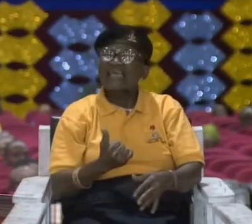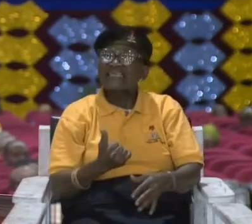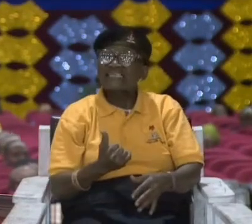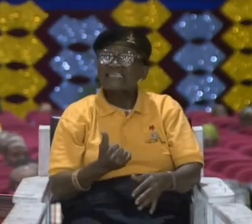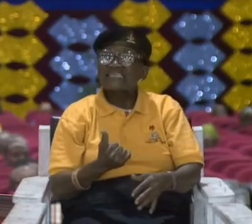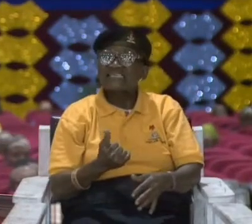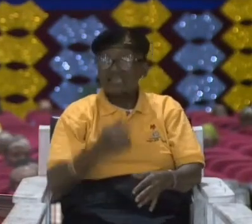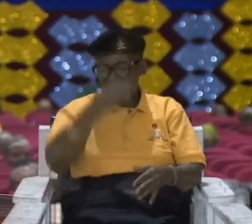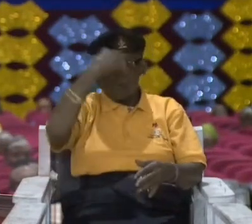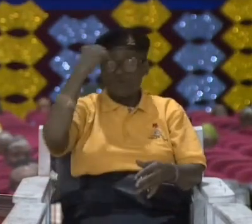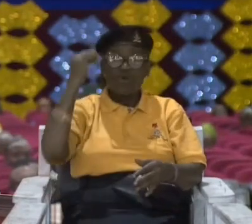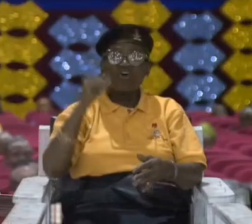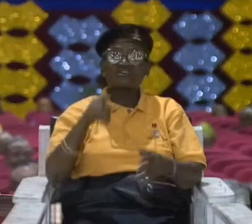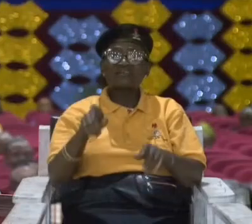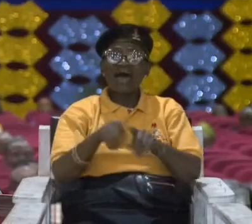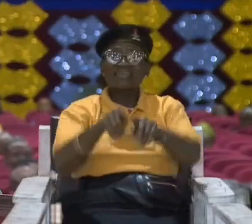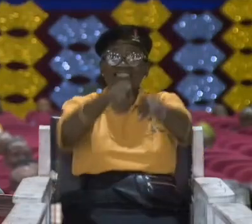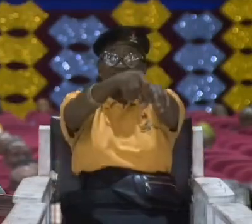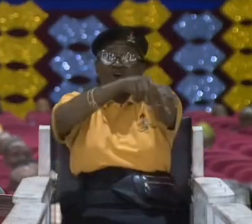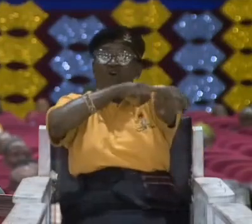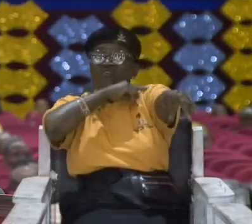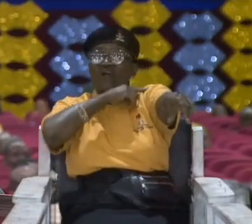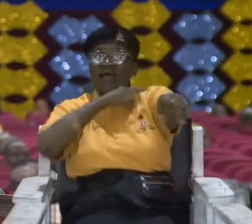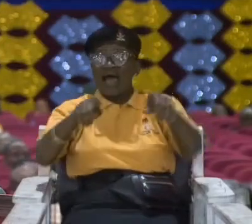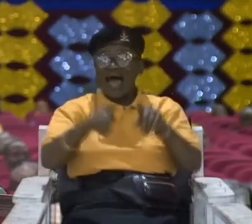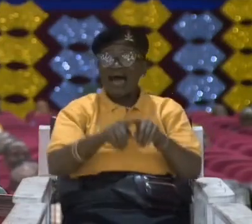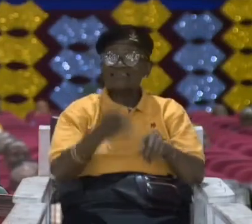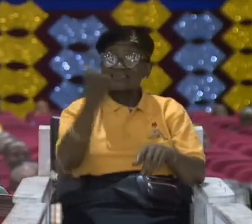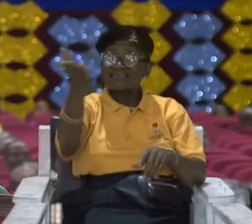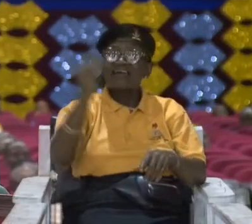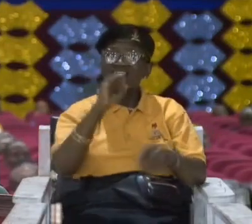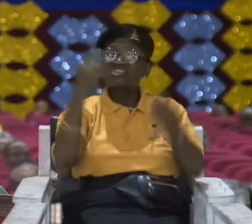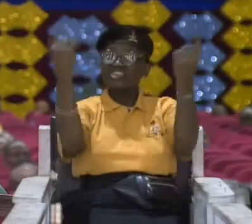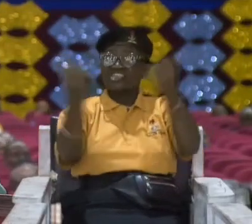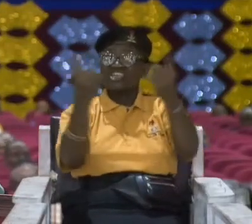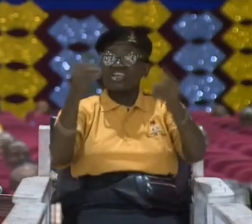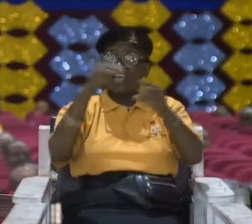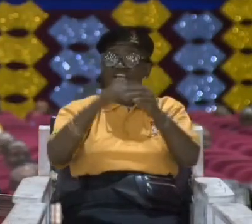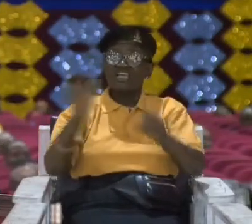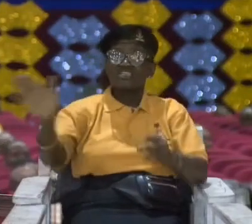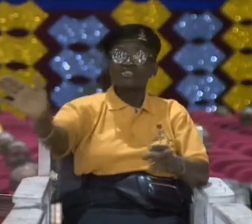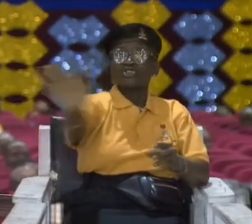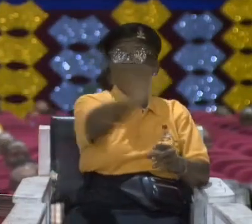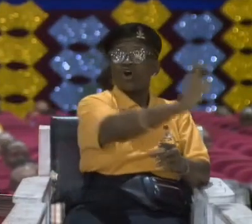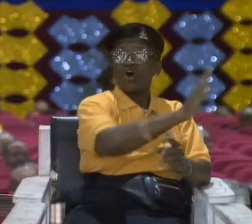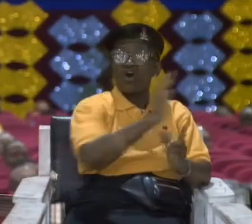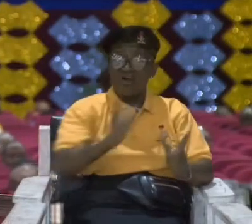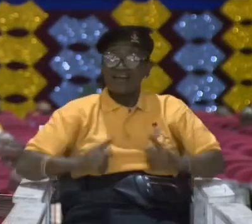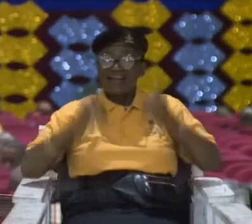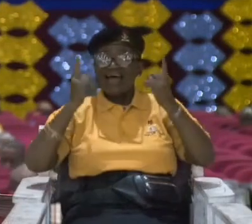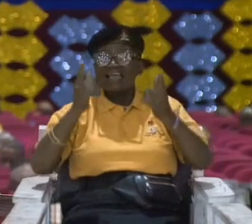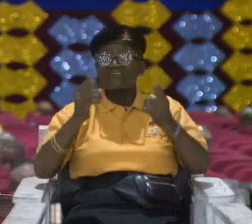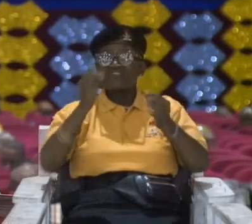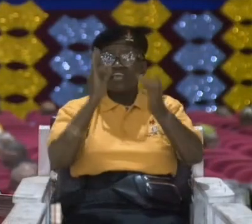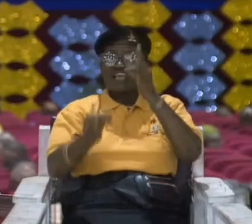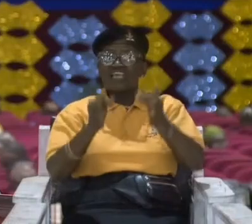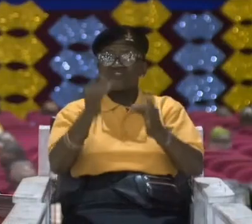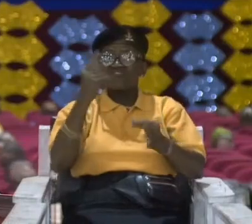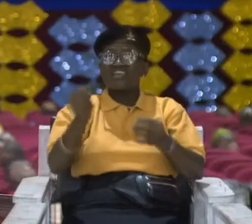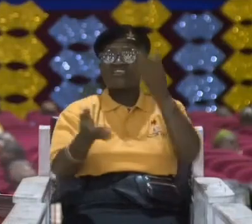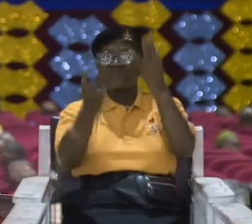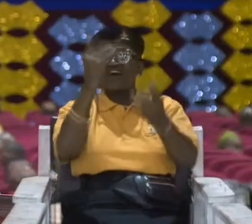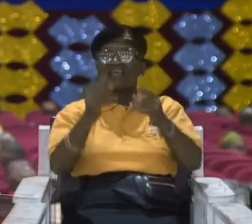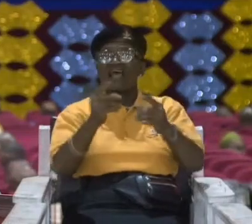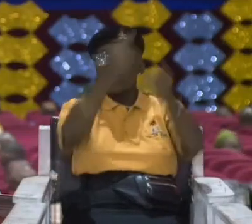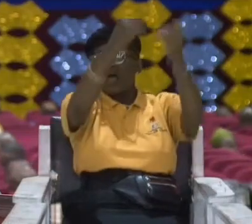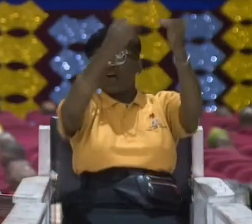Because as long as there is sin in your life, if the fire falls, it's not going